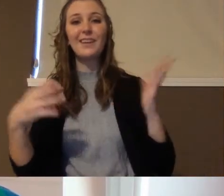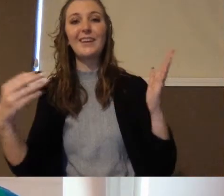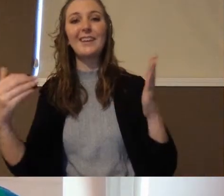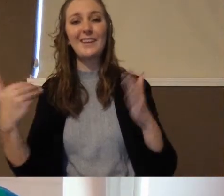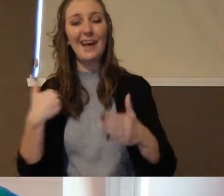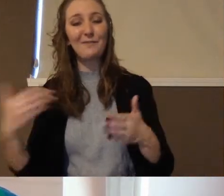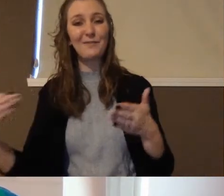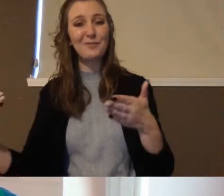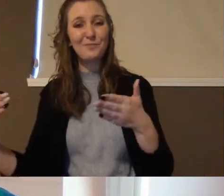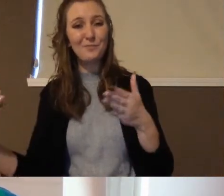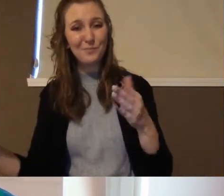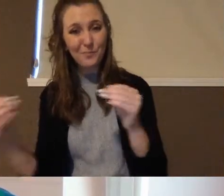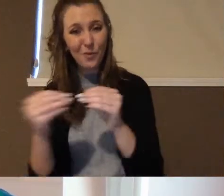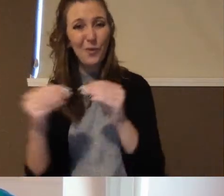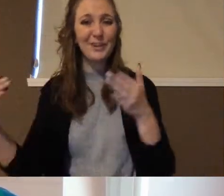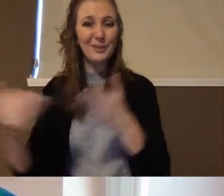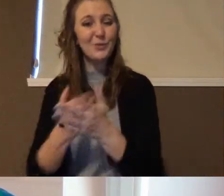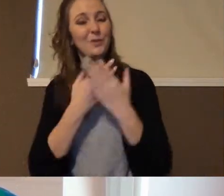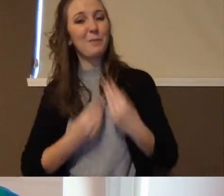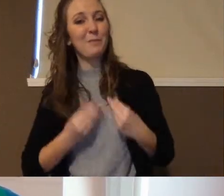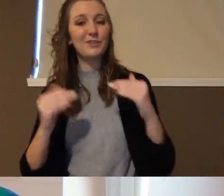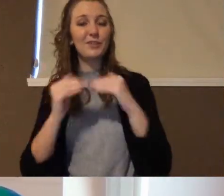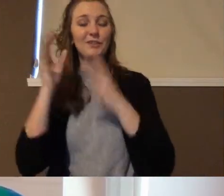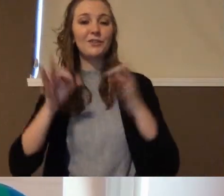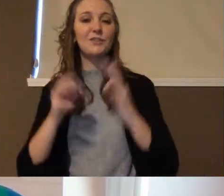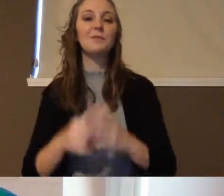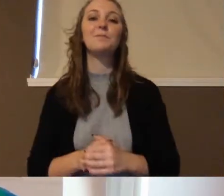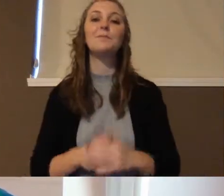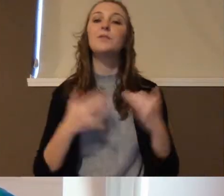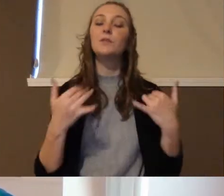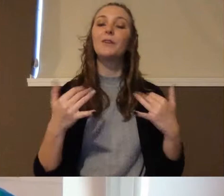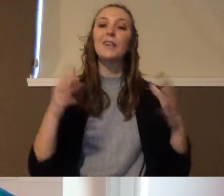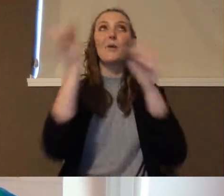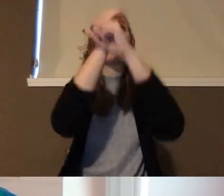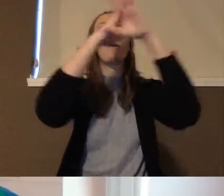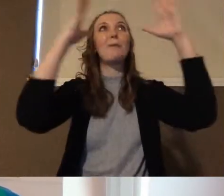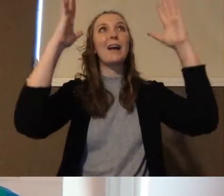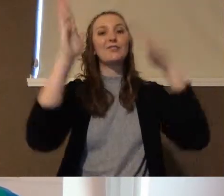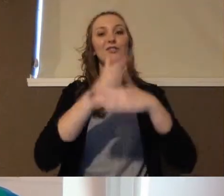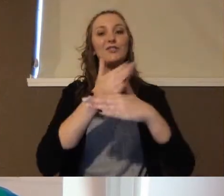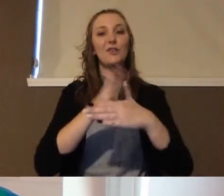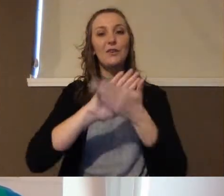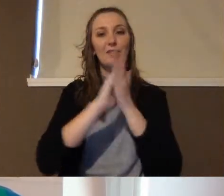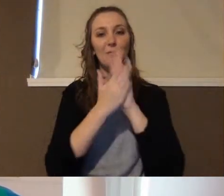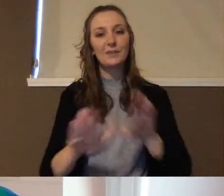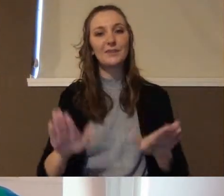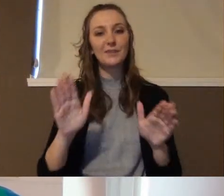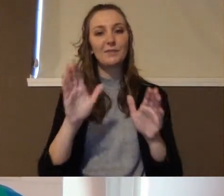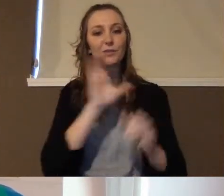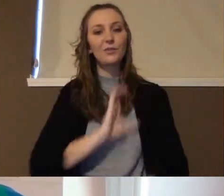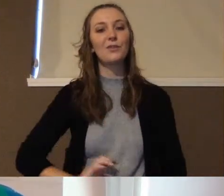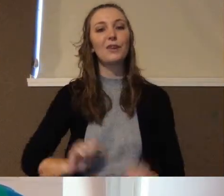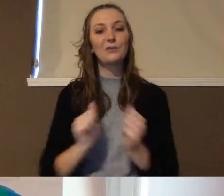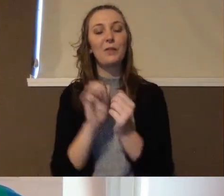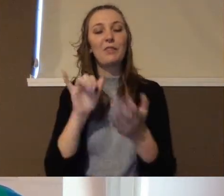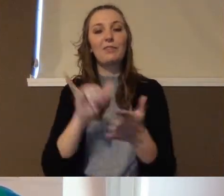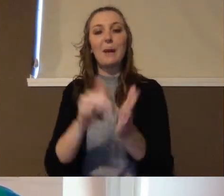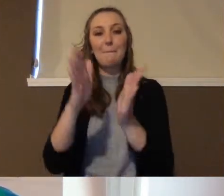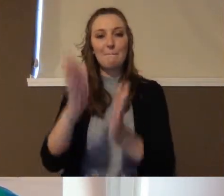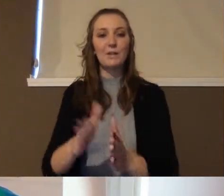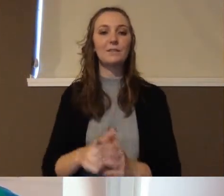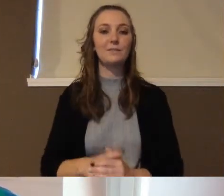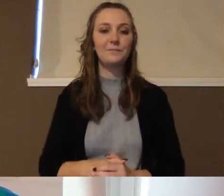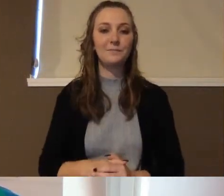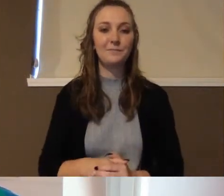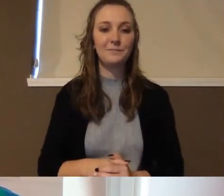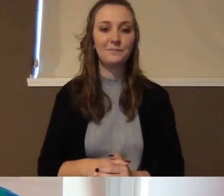Imagine sharing the peace of Christ with that person who helped you